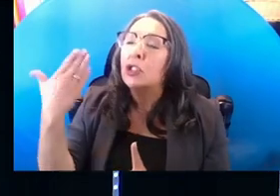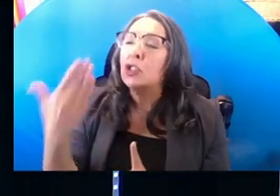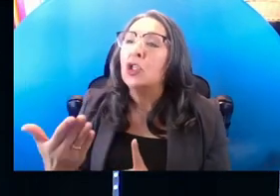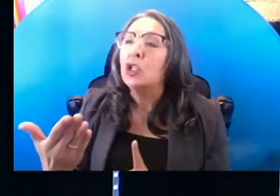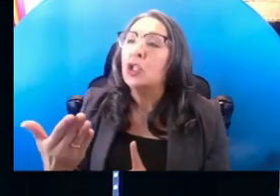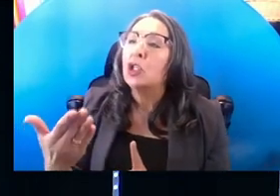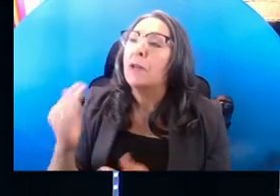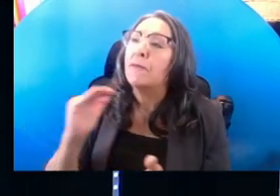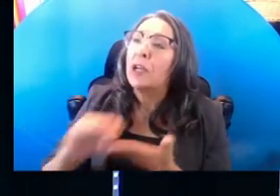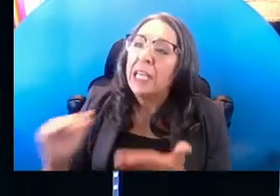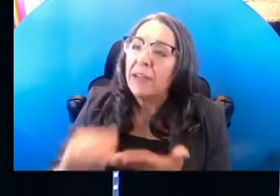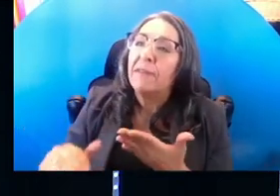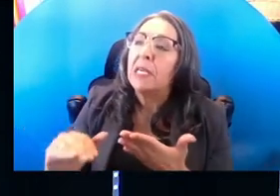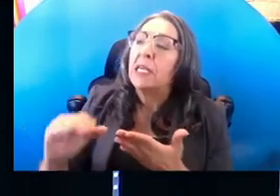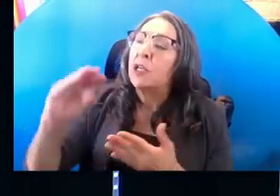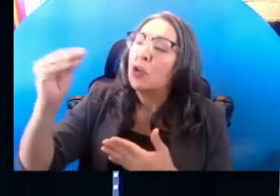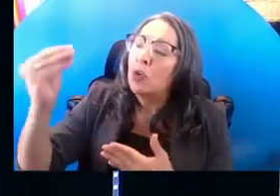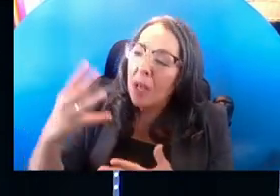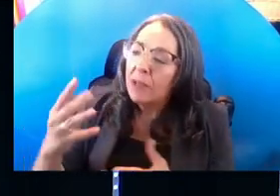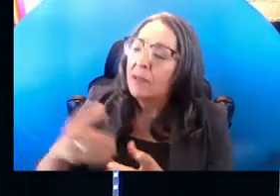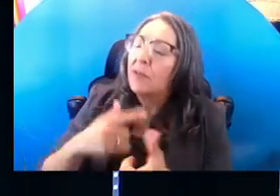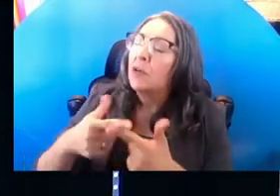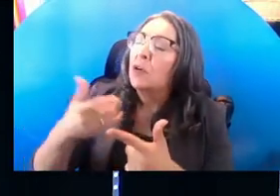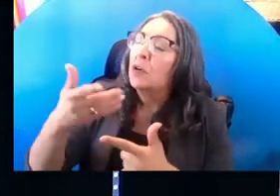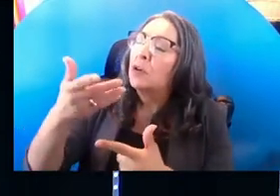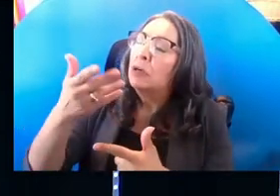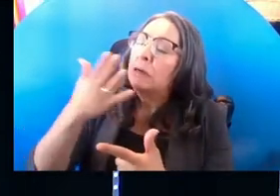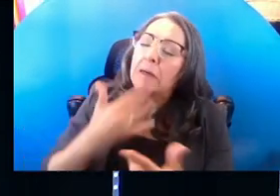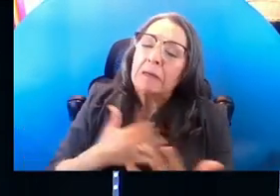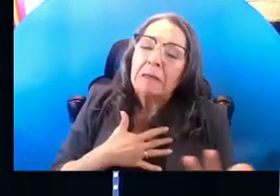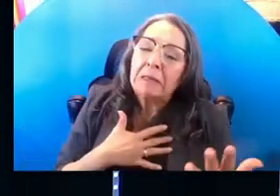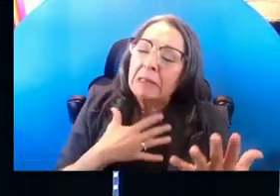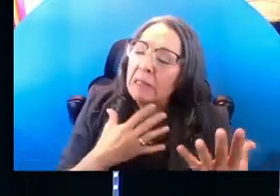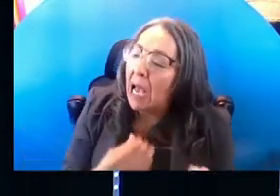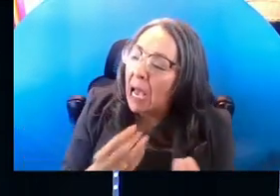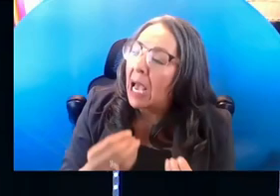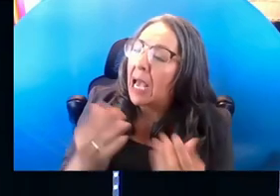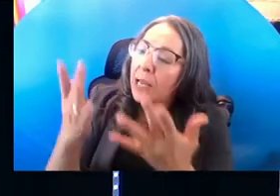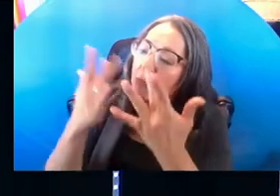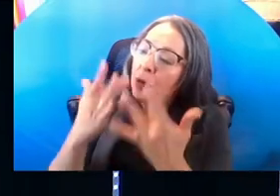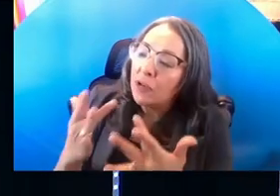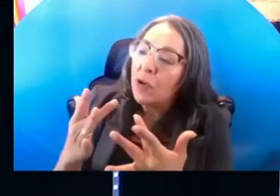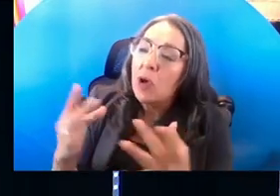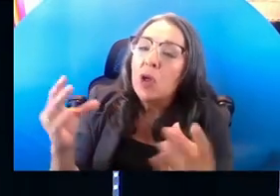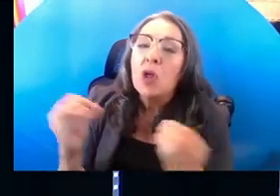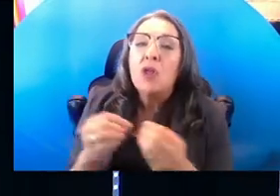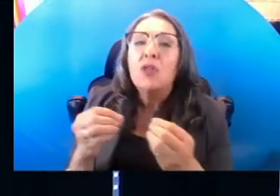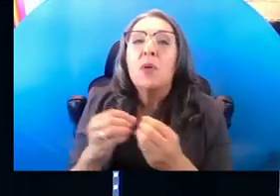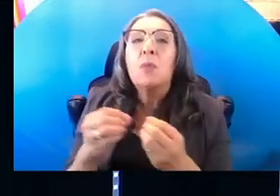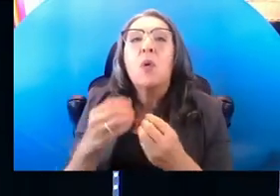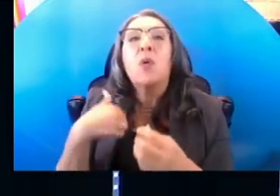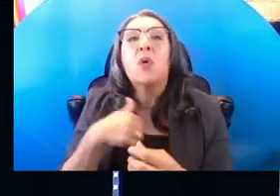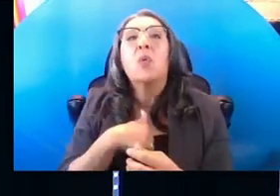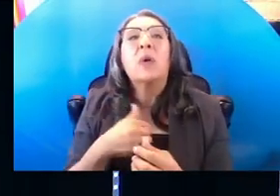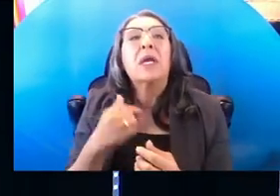are forgiving, graceful, loving, kind, merciful. When we remind ourselves about that, the easier it is to go, oh, no, I can rely on